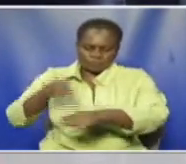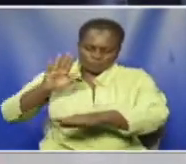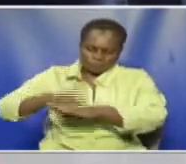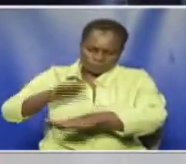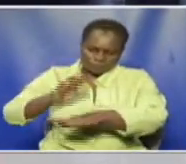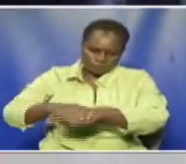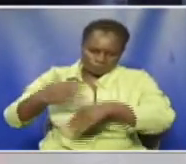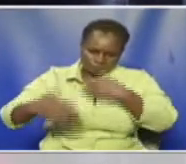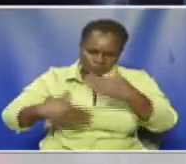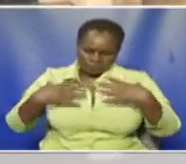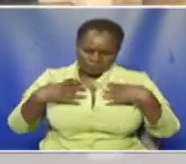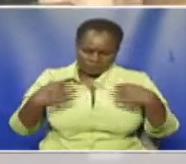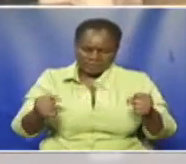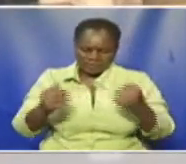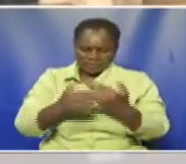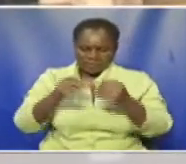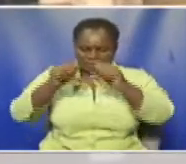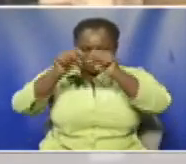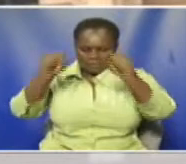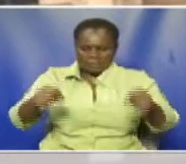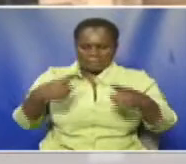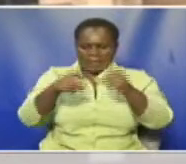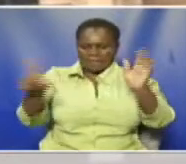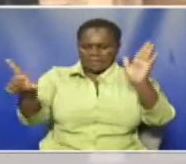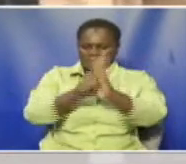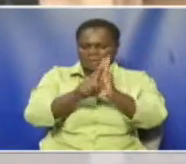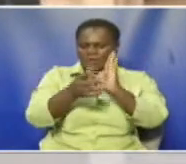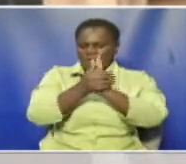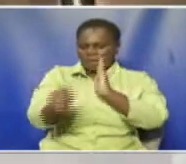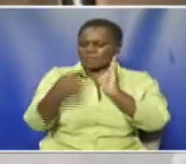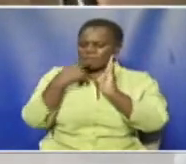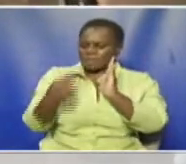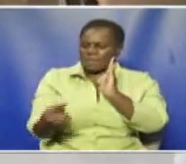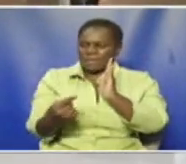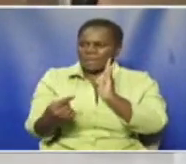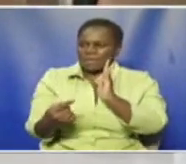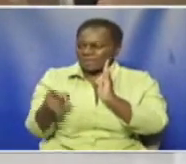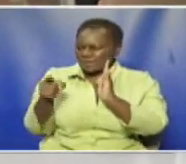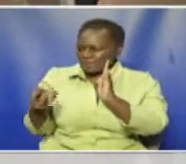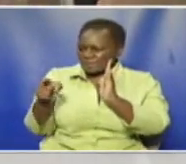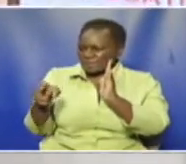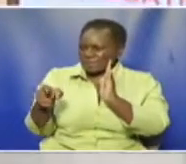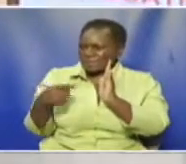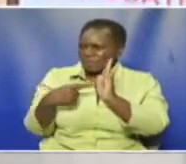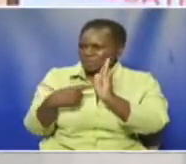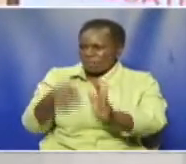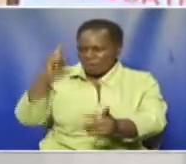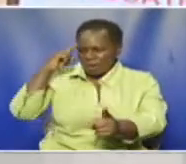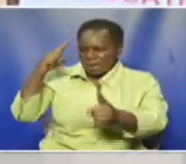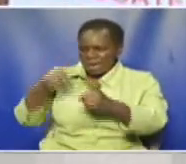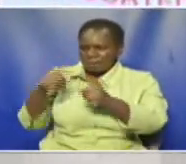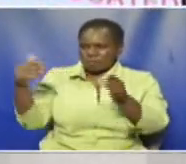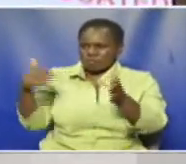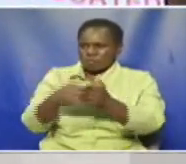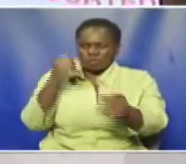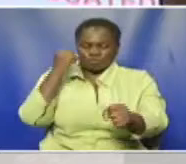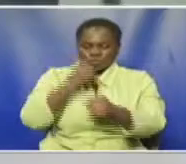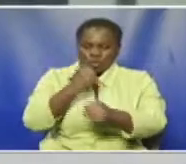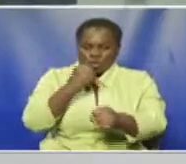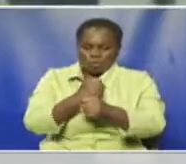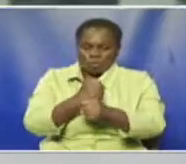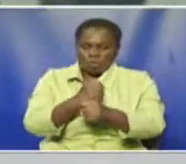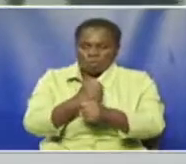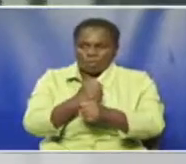player in the local healthcare system. However, legal experts argue that the move is an indication of intention to terminate the employee